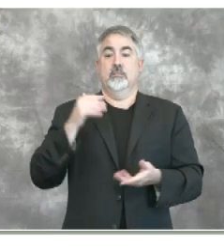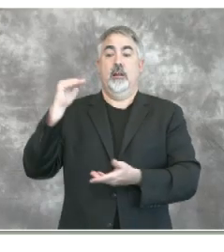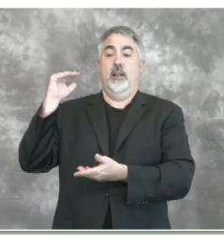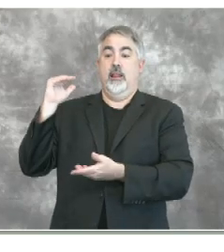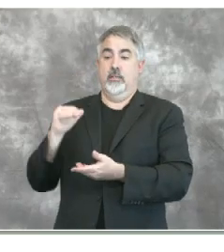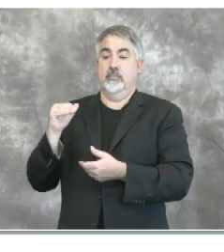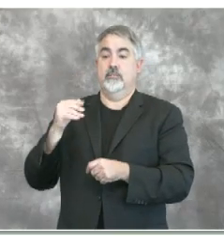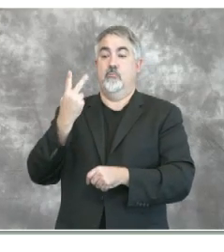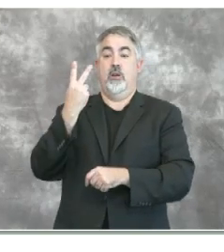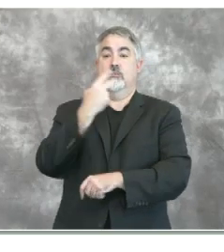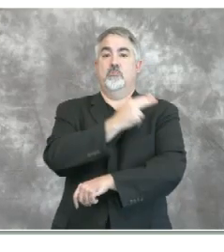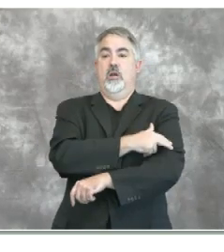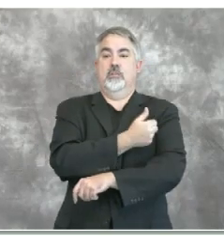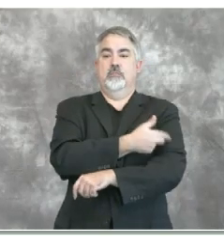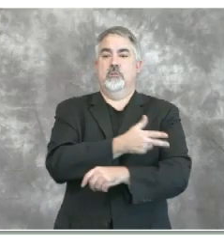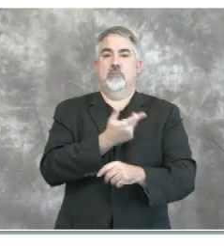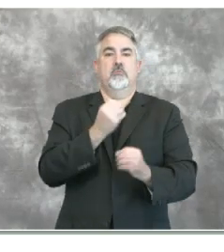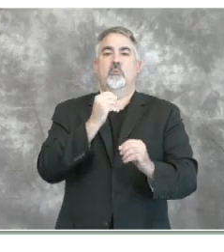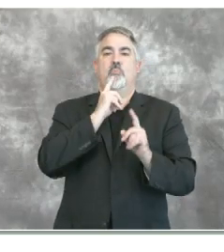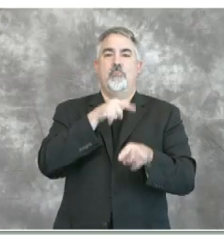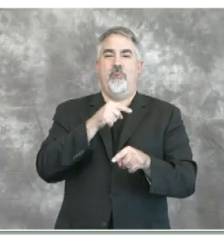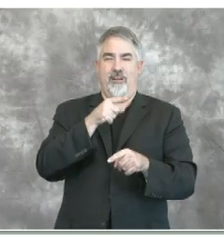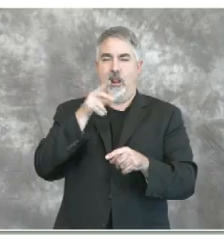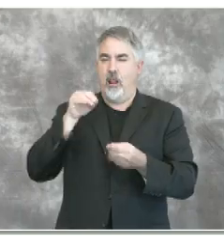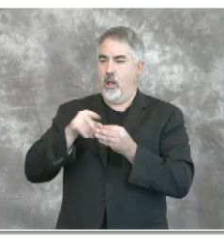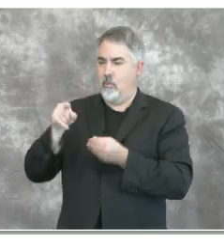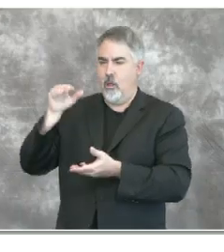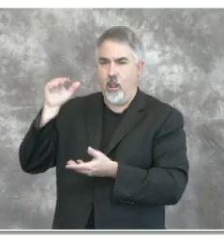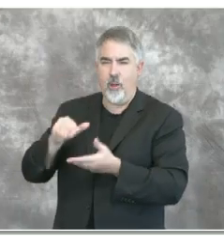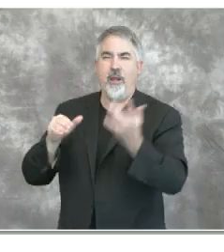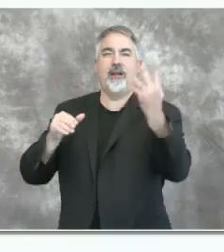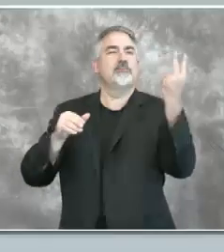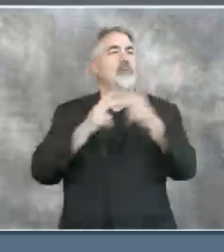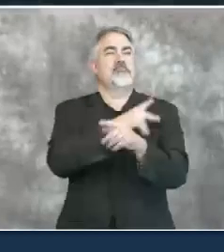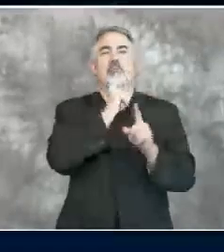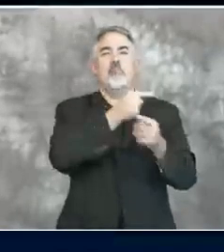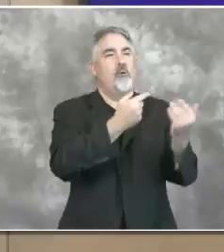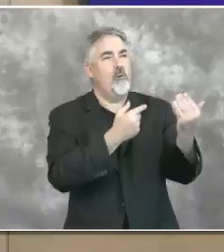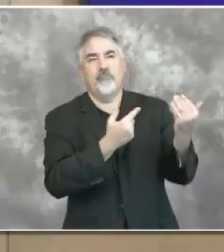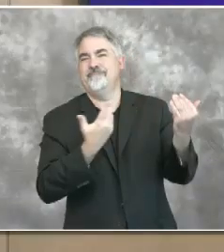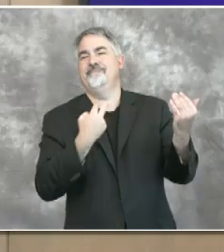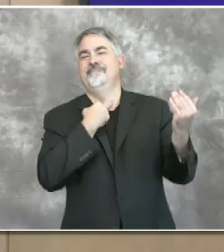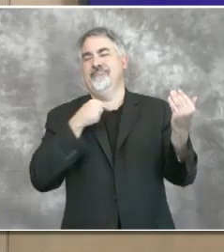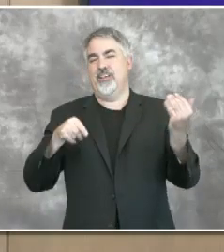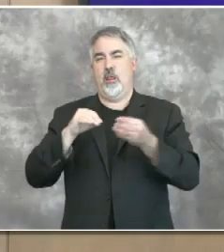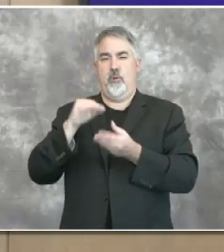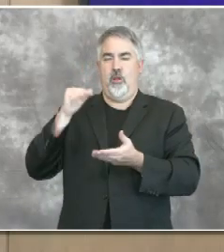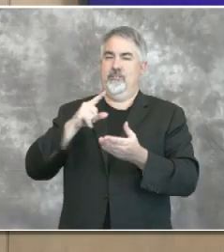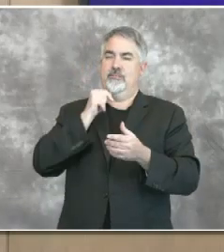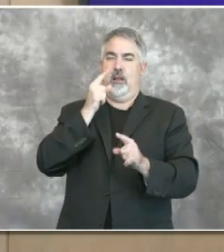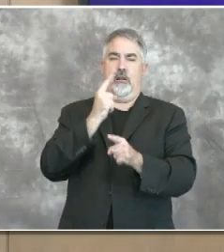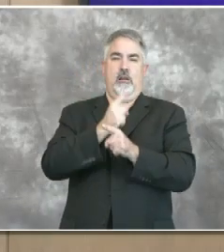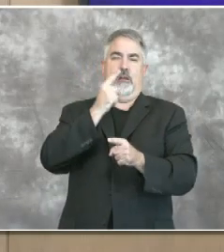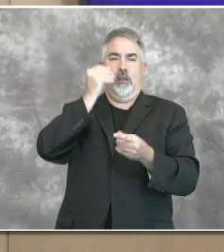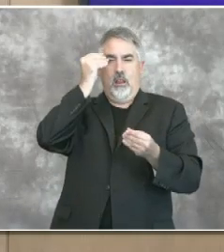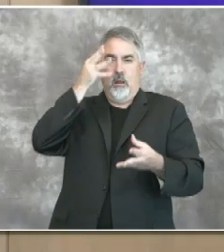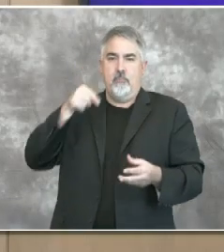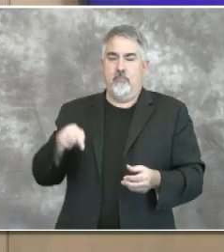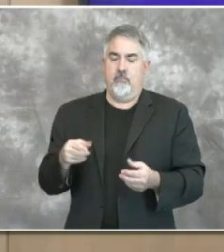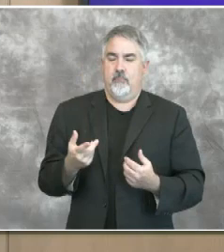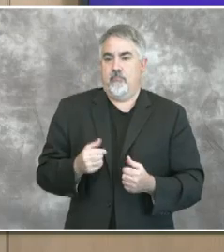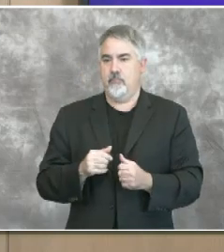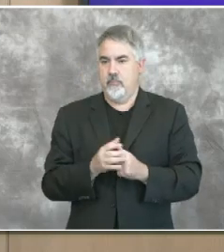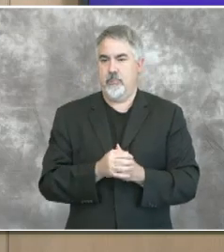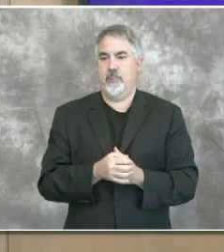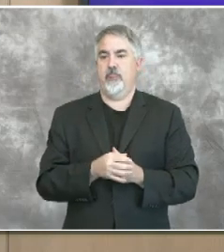not report by the time we prepared today's charts. That is the end of my report, and I will now turn it over to Dr. Wooten